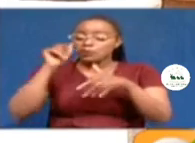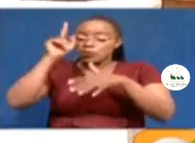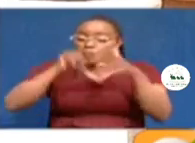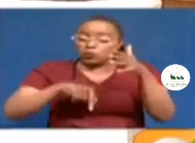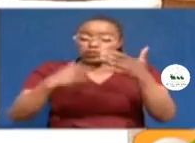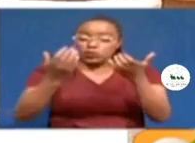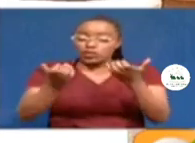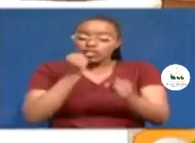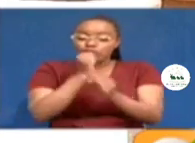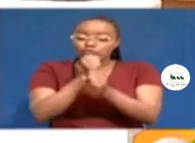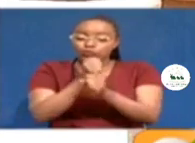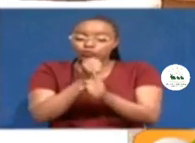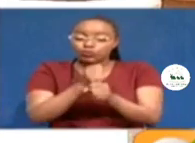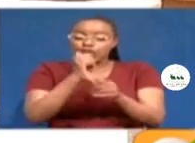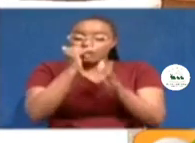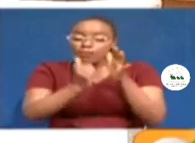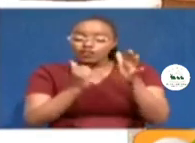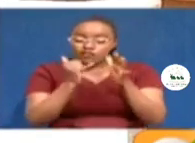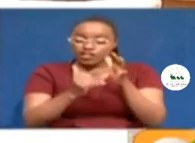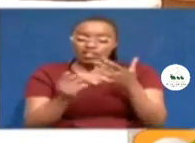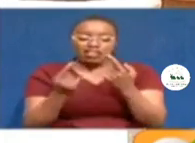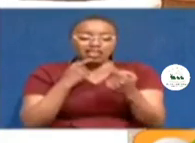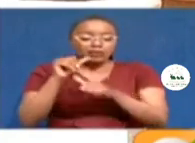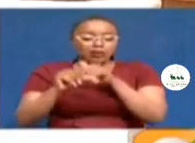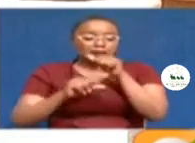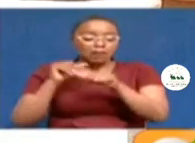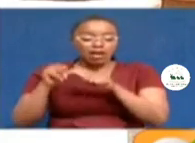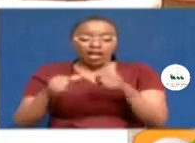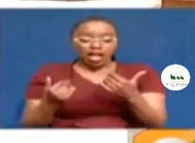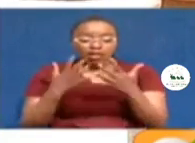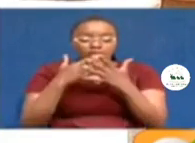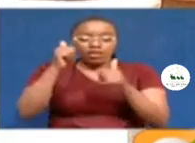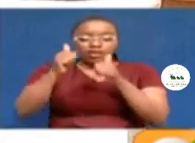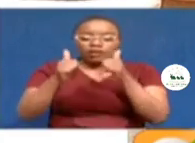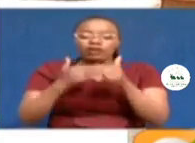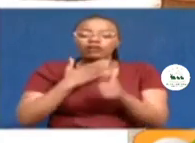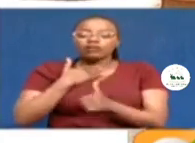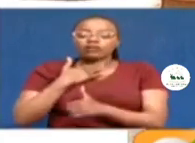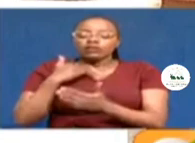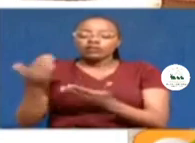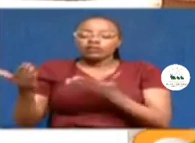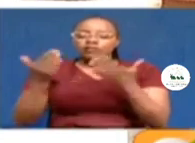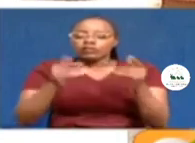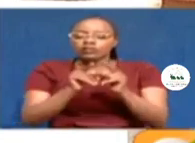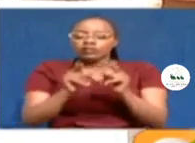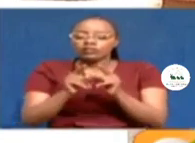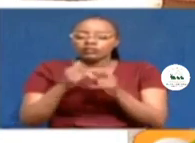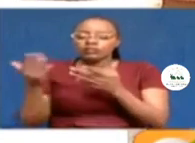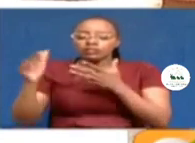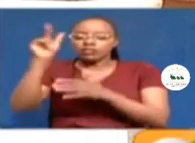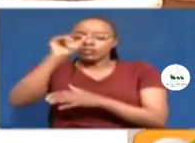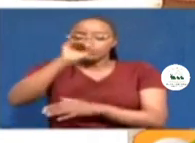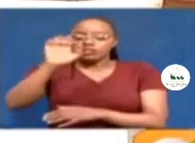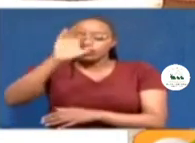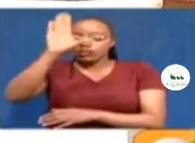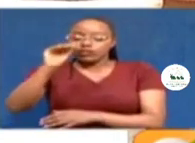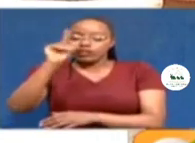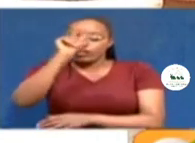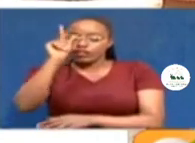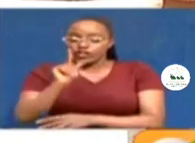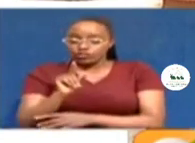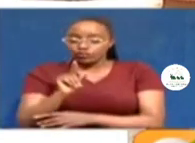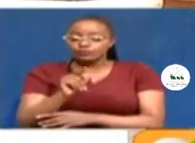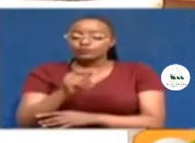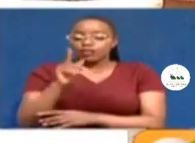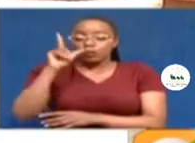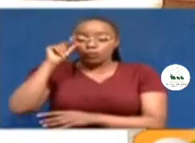we ought to do in manufacturing. They don't talk about the thing that we ought to do in the East African region. As I speak to you now, the